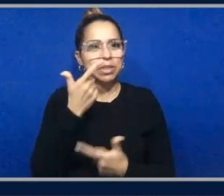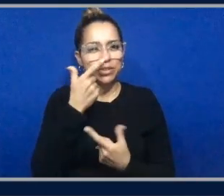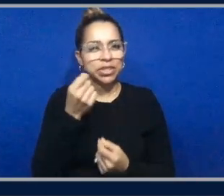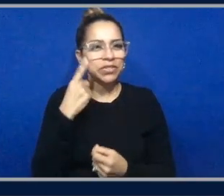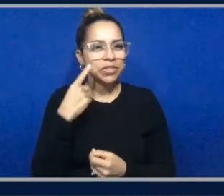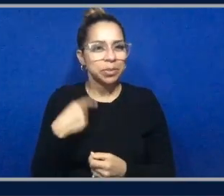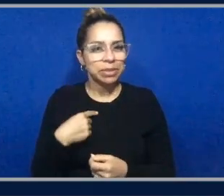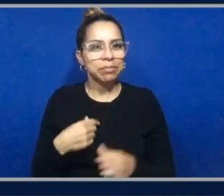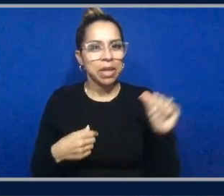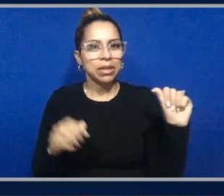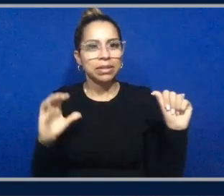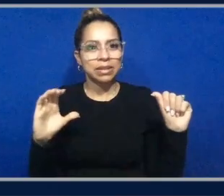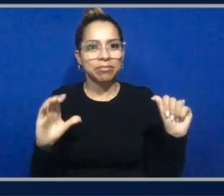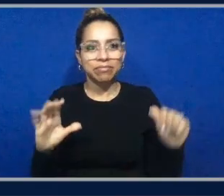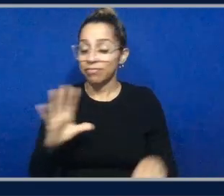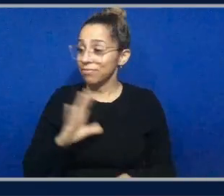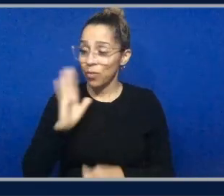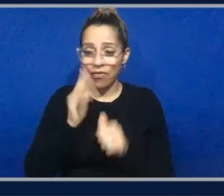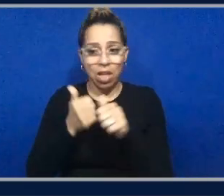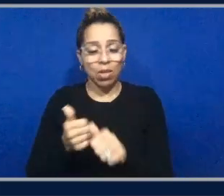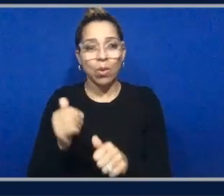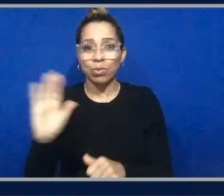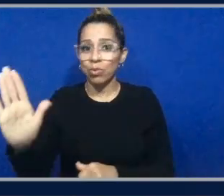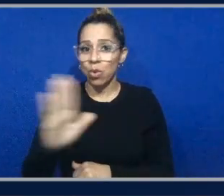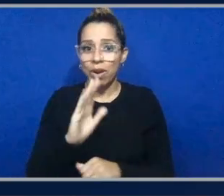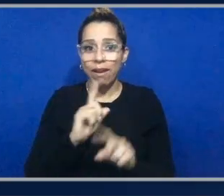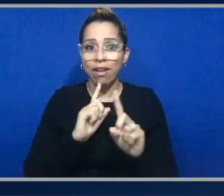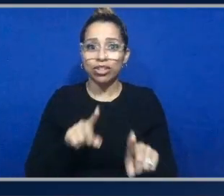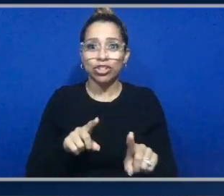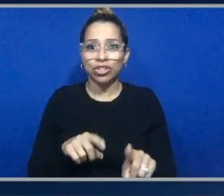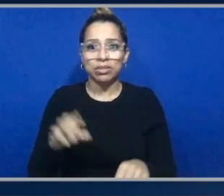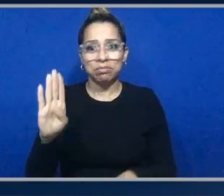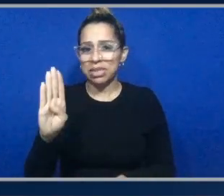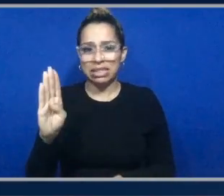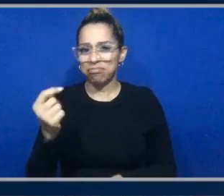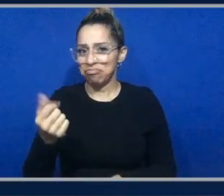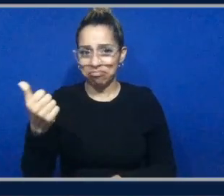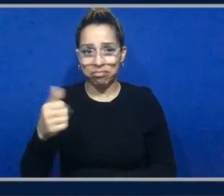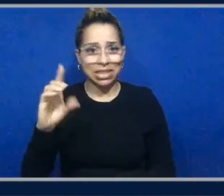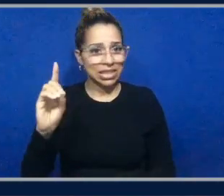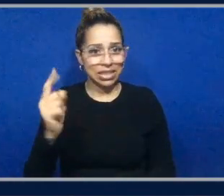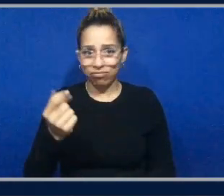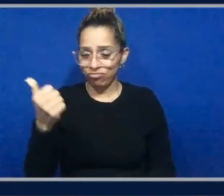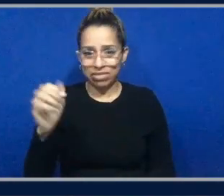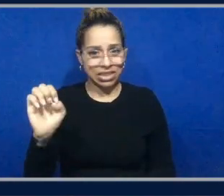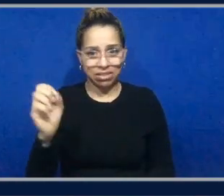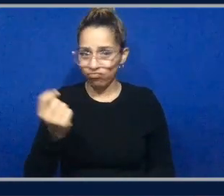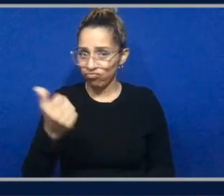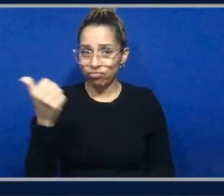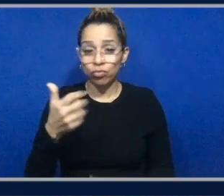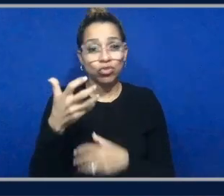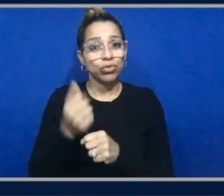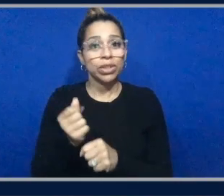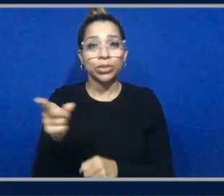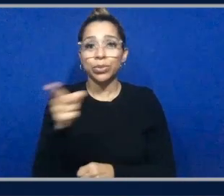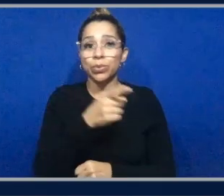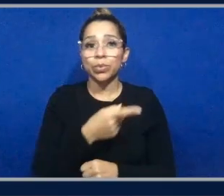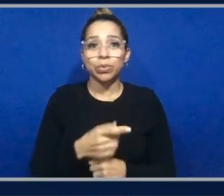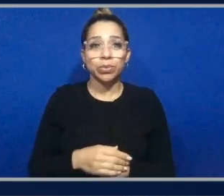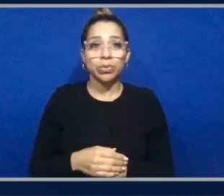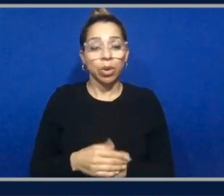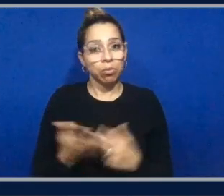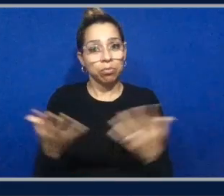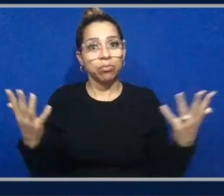So A and C instead of B or D or E, and we're gonna trust you. And